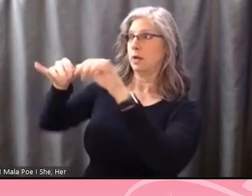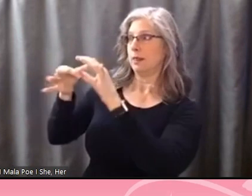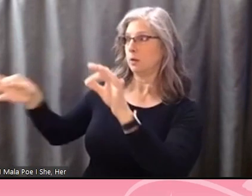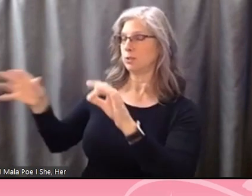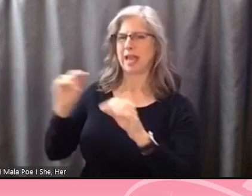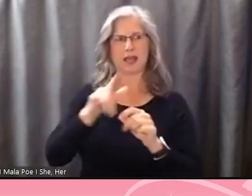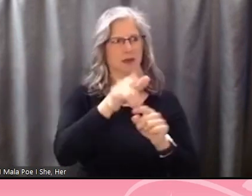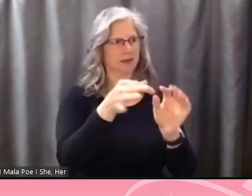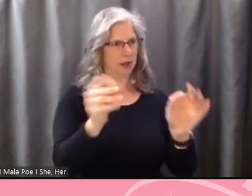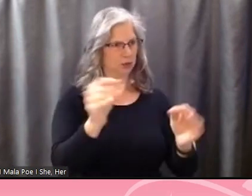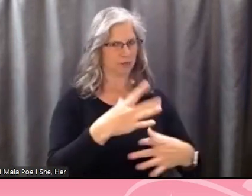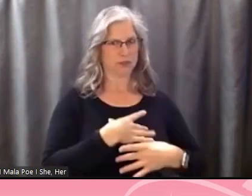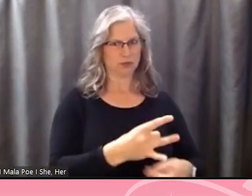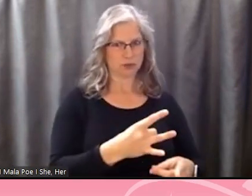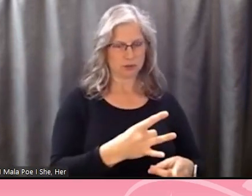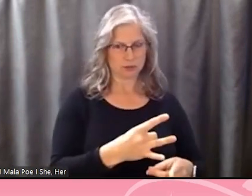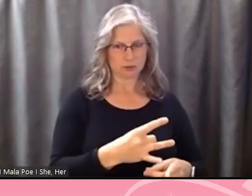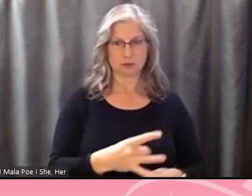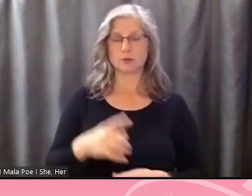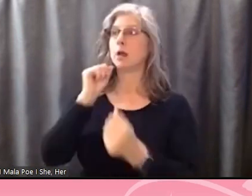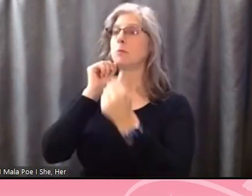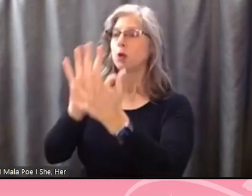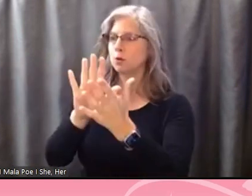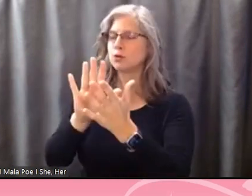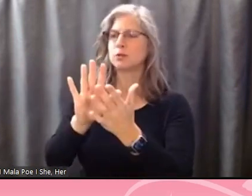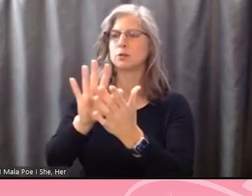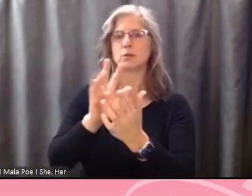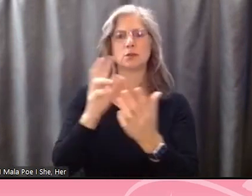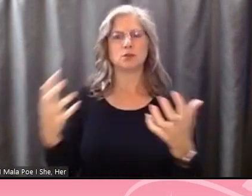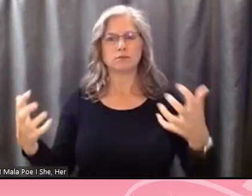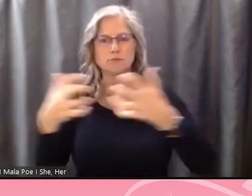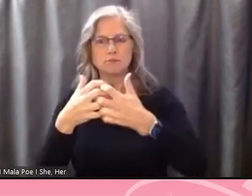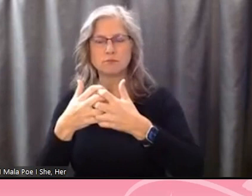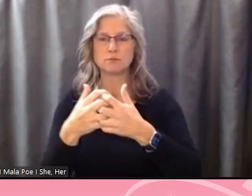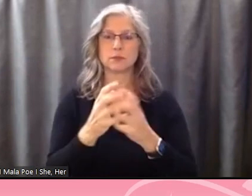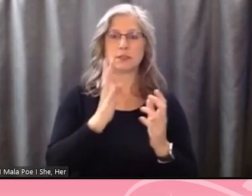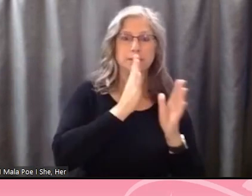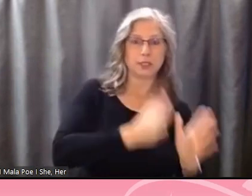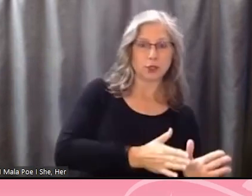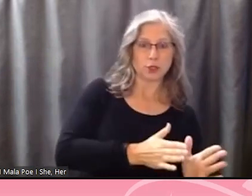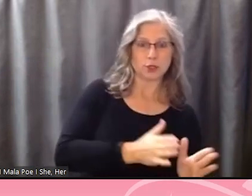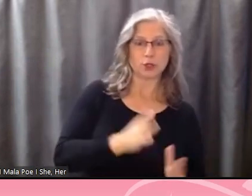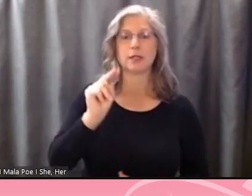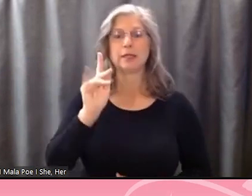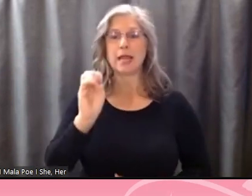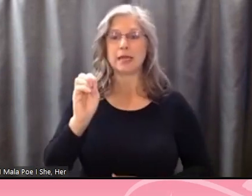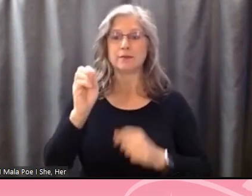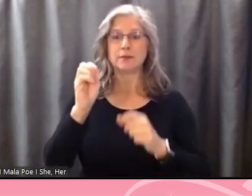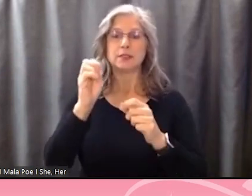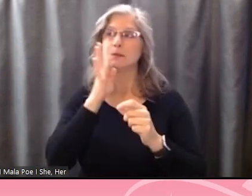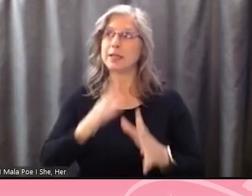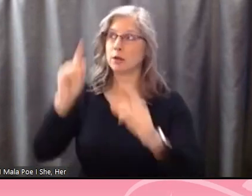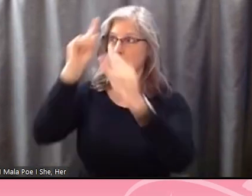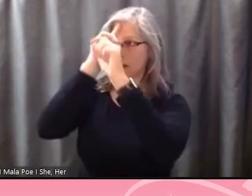interest. In this approach, the goal is to integrate both the speaker, the native speaker ideologies, and